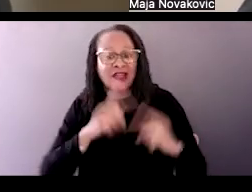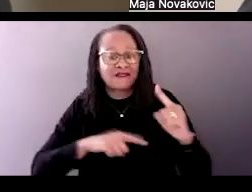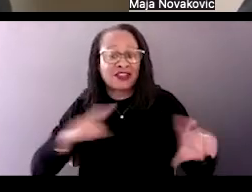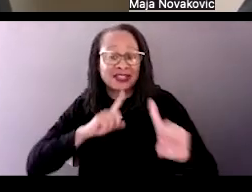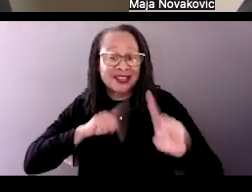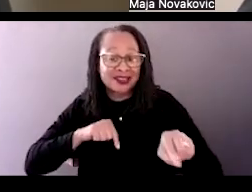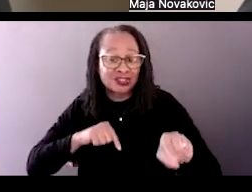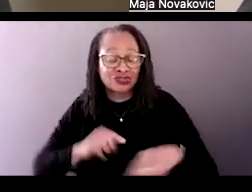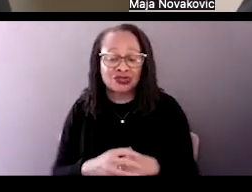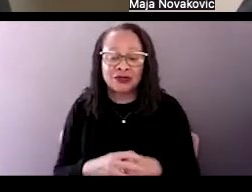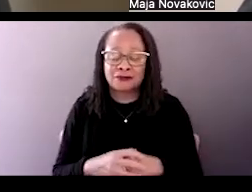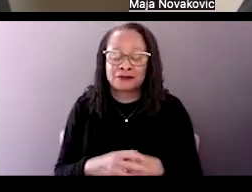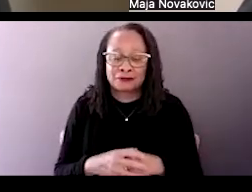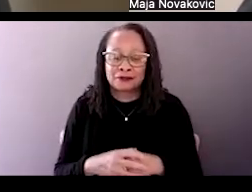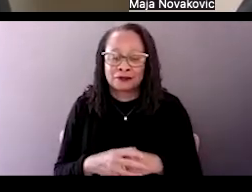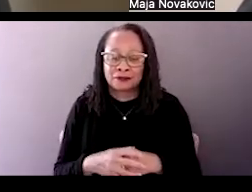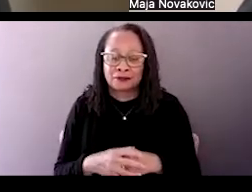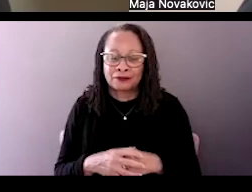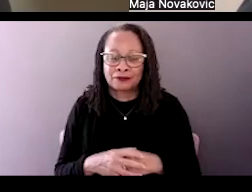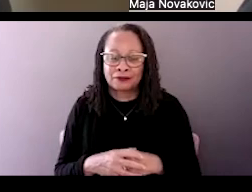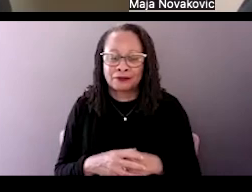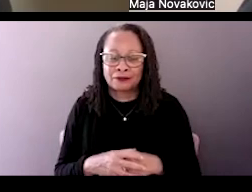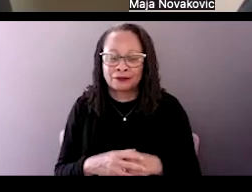answers. The uh,